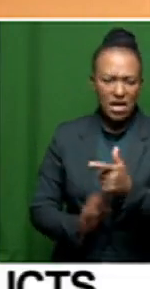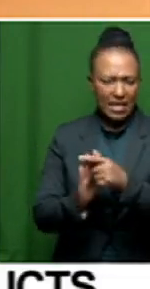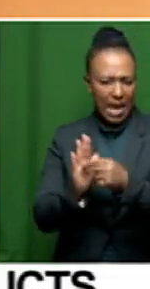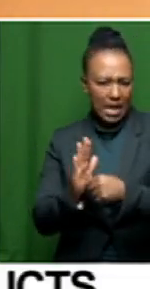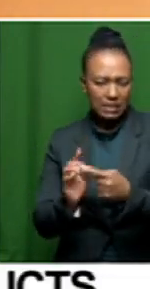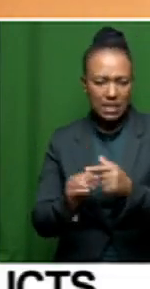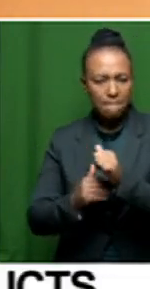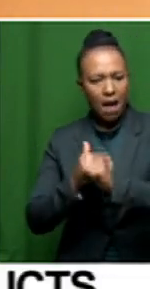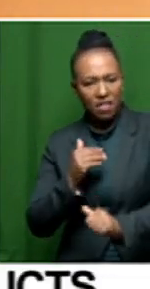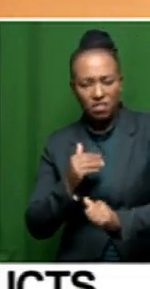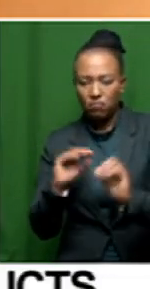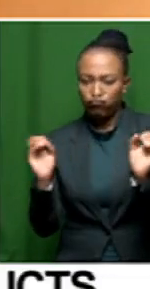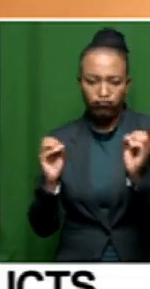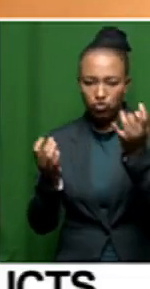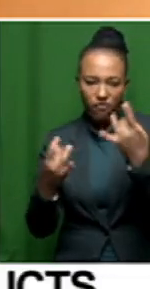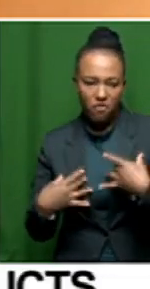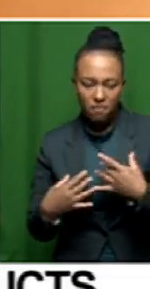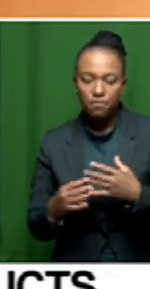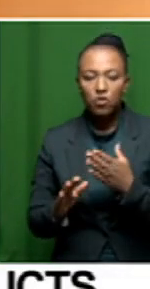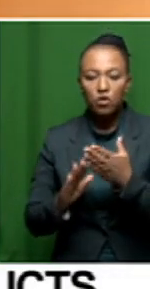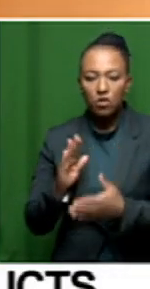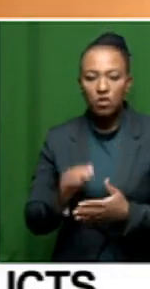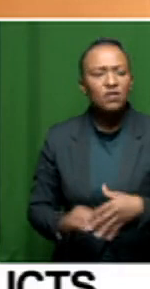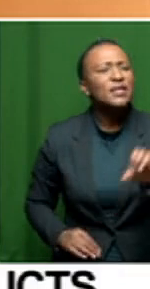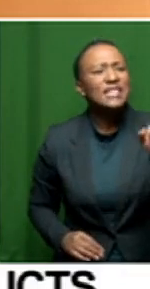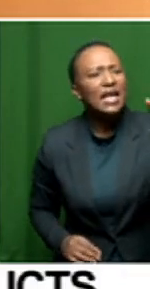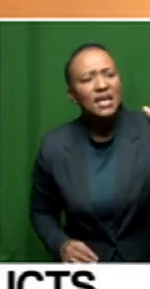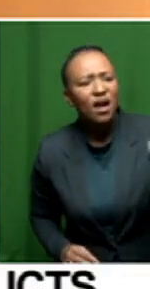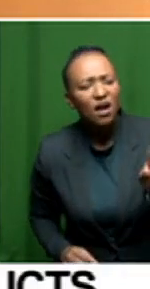the month. Ms. Ngwenya, let's leave it there. Sakina, I